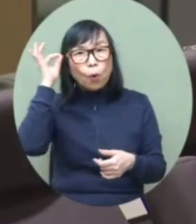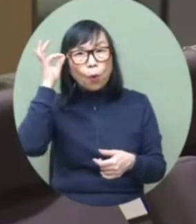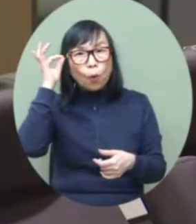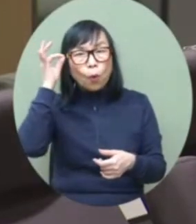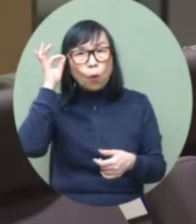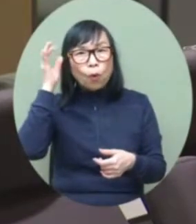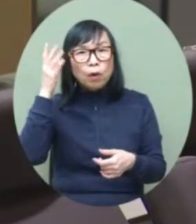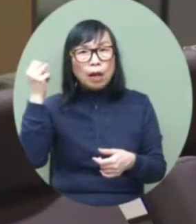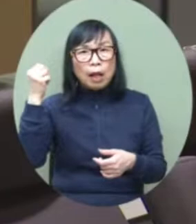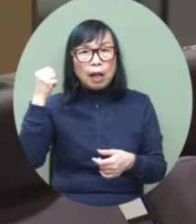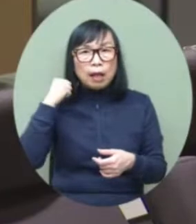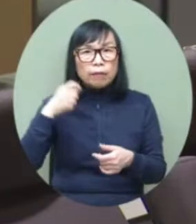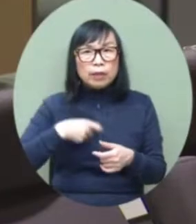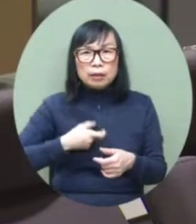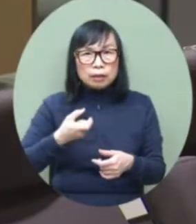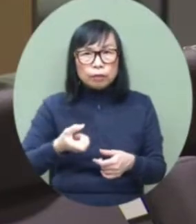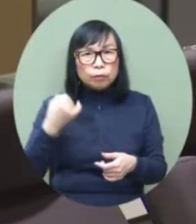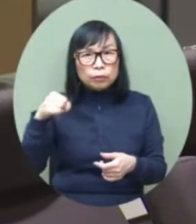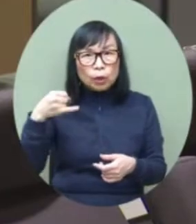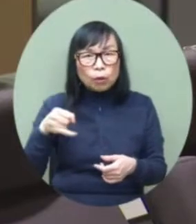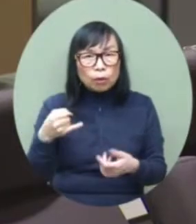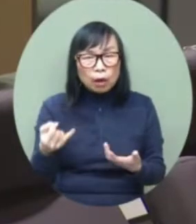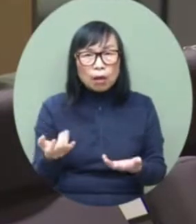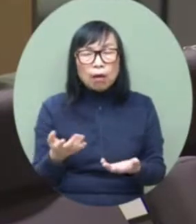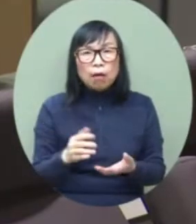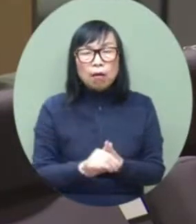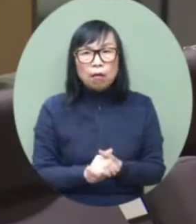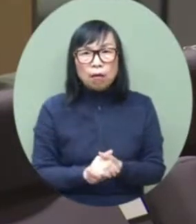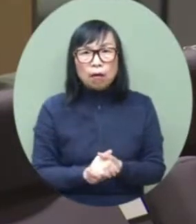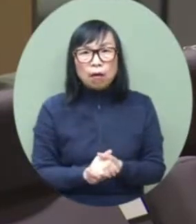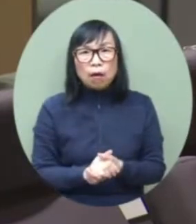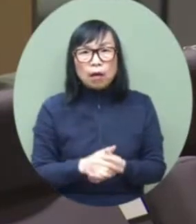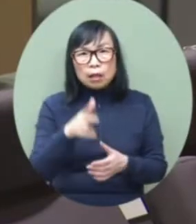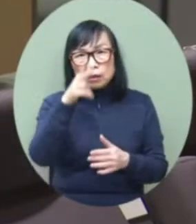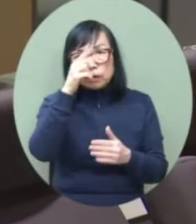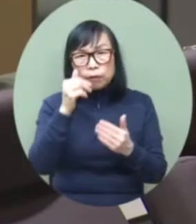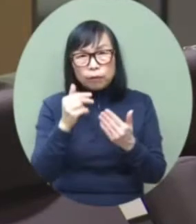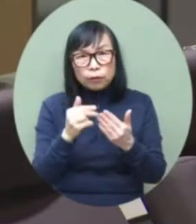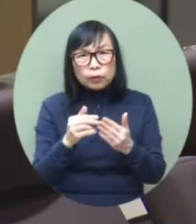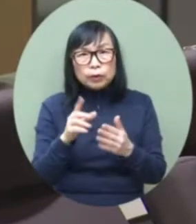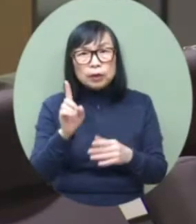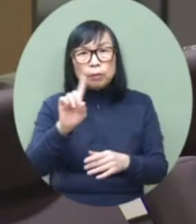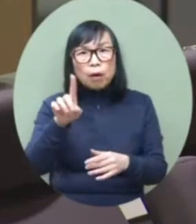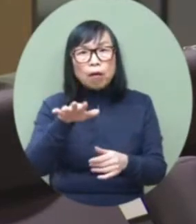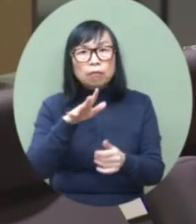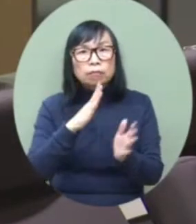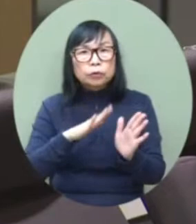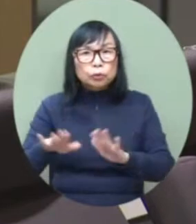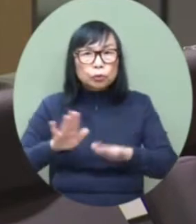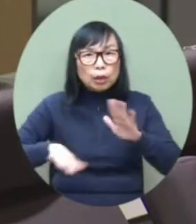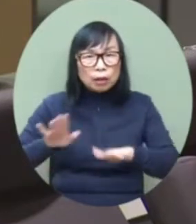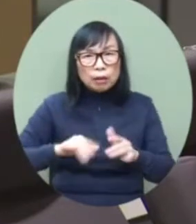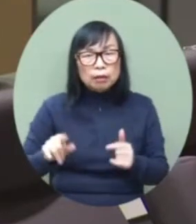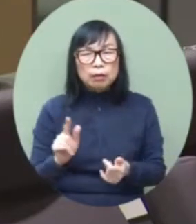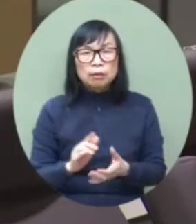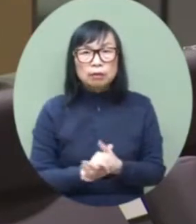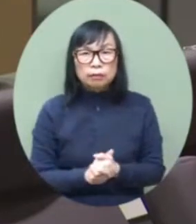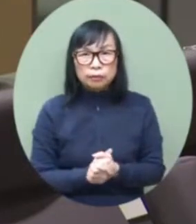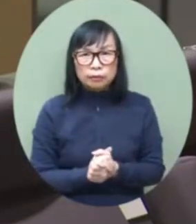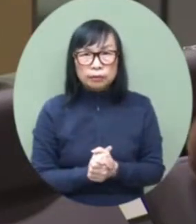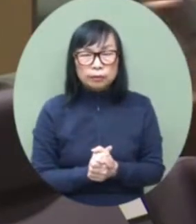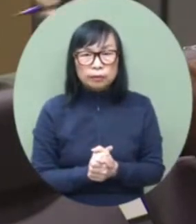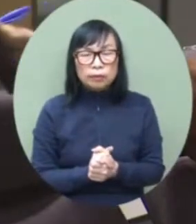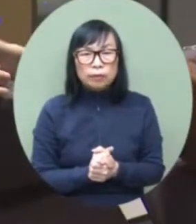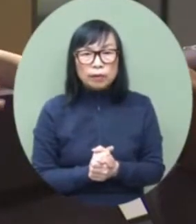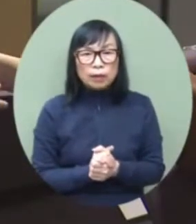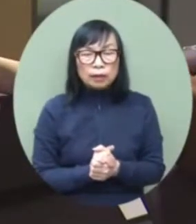if the patients are not able to afford the hotel charges? How will the administration